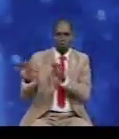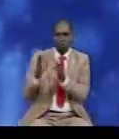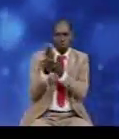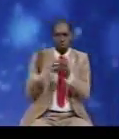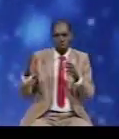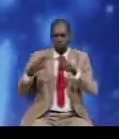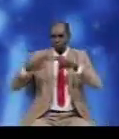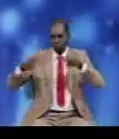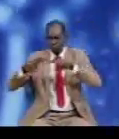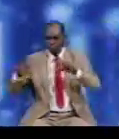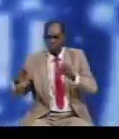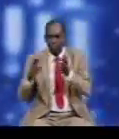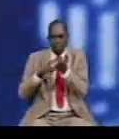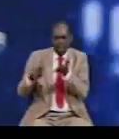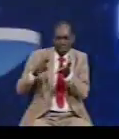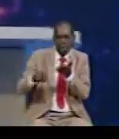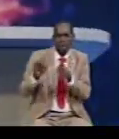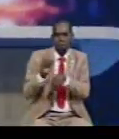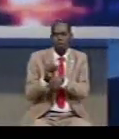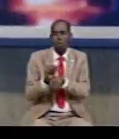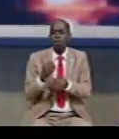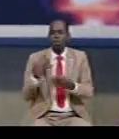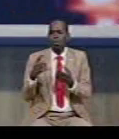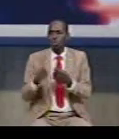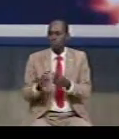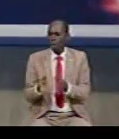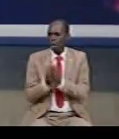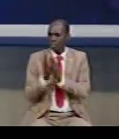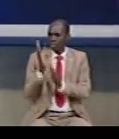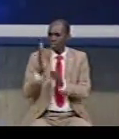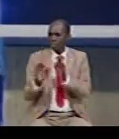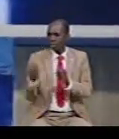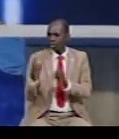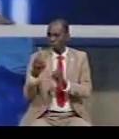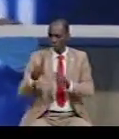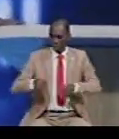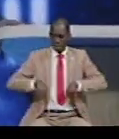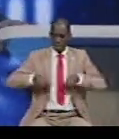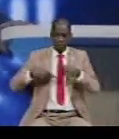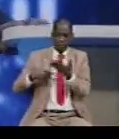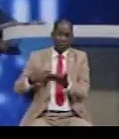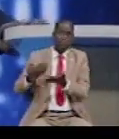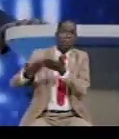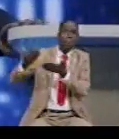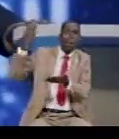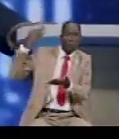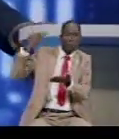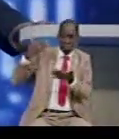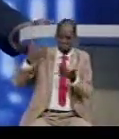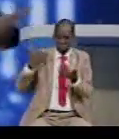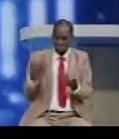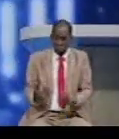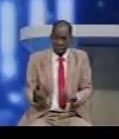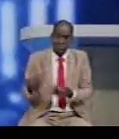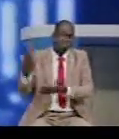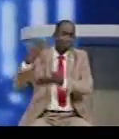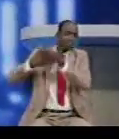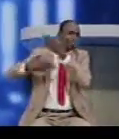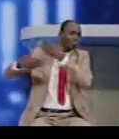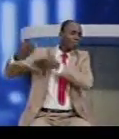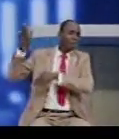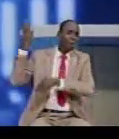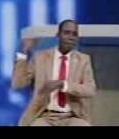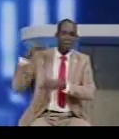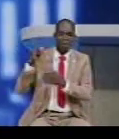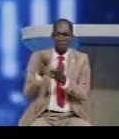We're finding out anybody lived here any time, any age, any generation that had